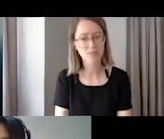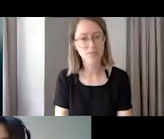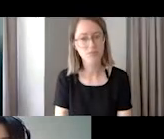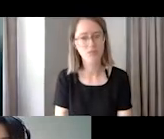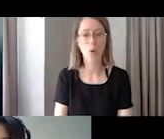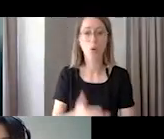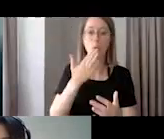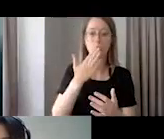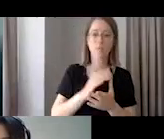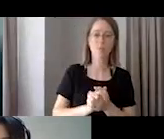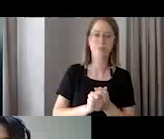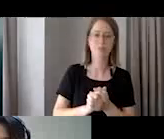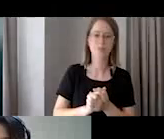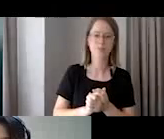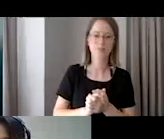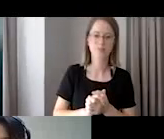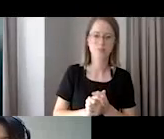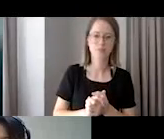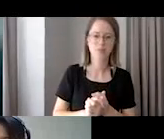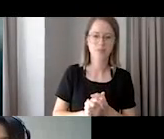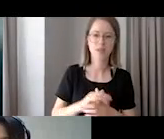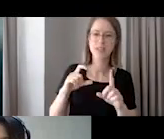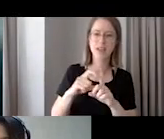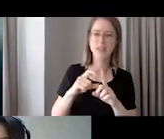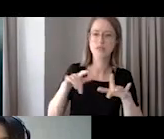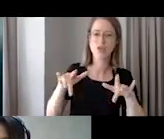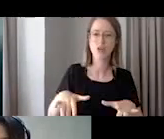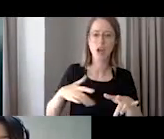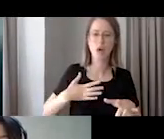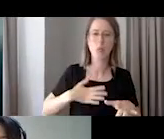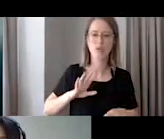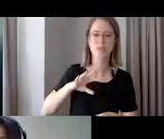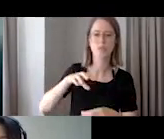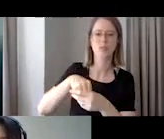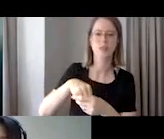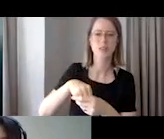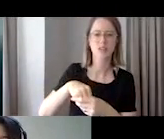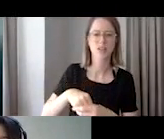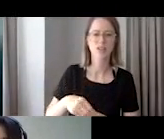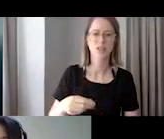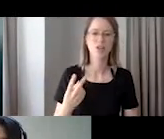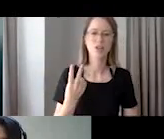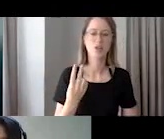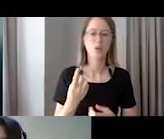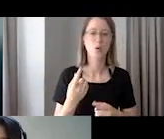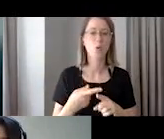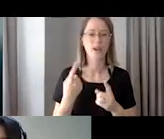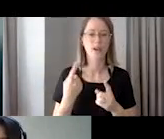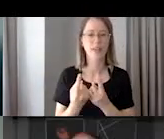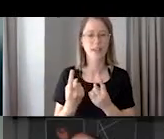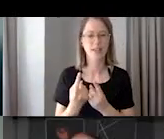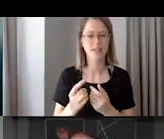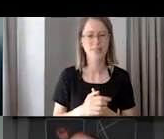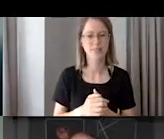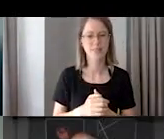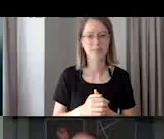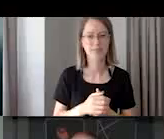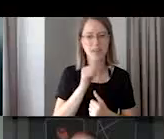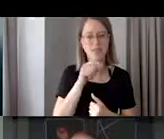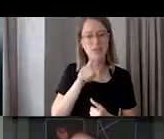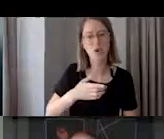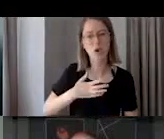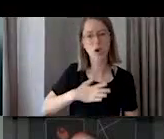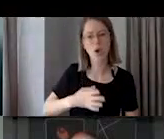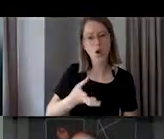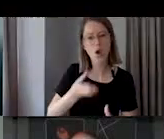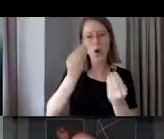Oops. Yeah. Sorry, it's David. I just was going to kick in with like two quick things. One is, if you want to learn more